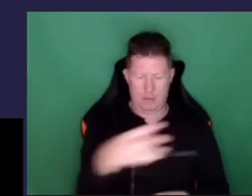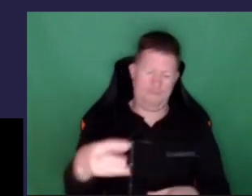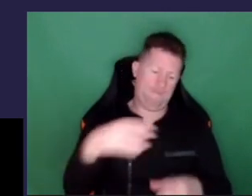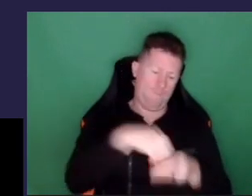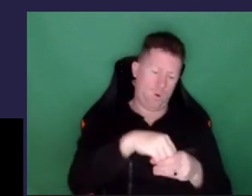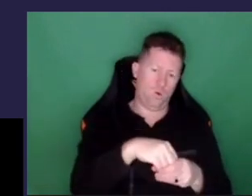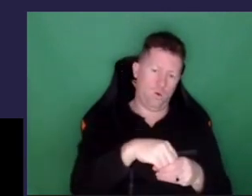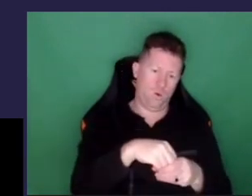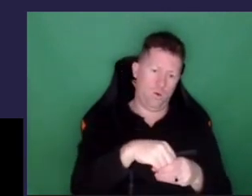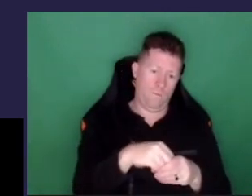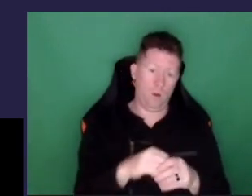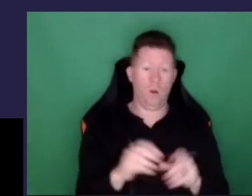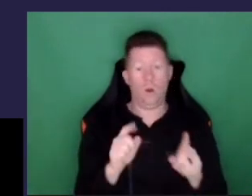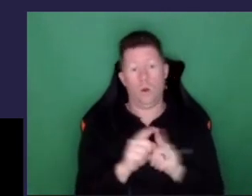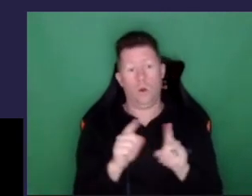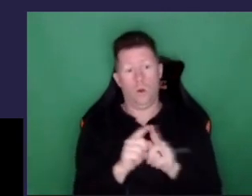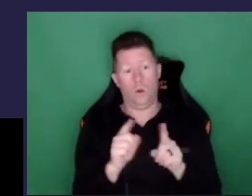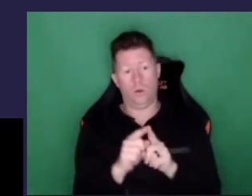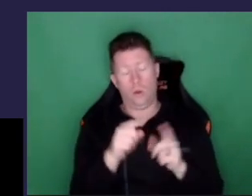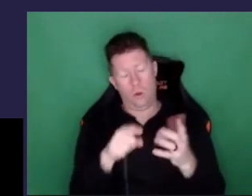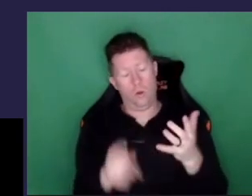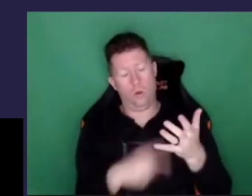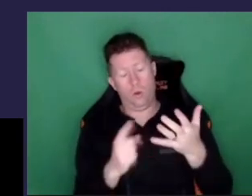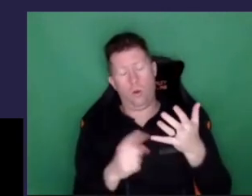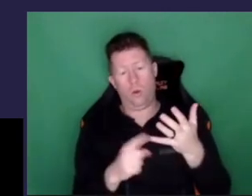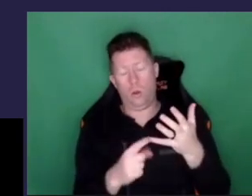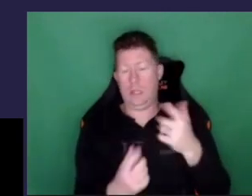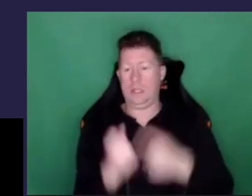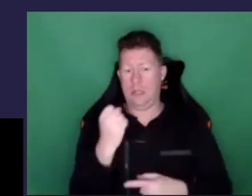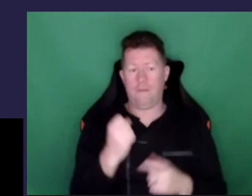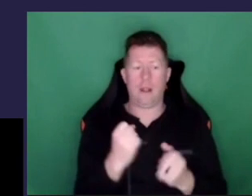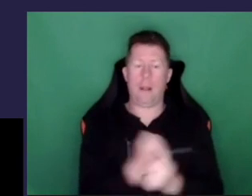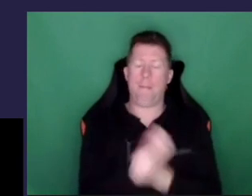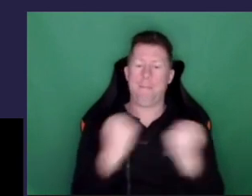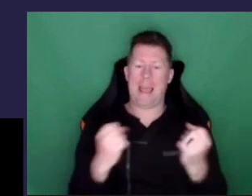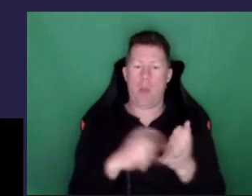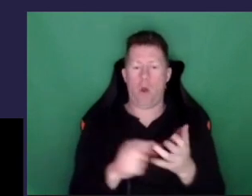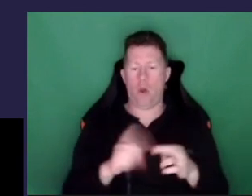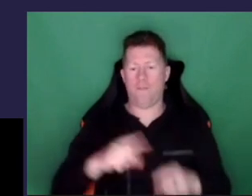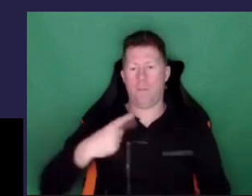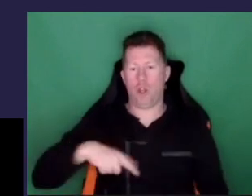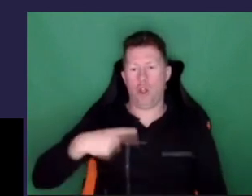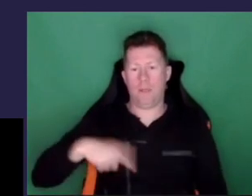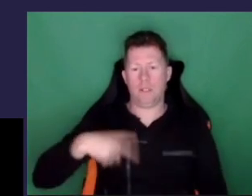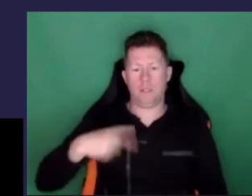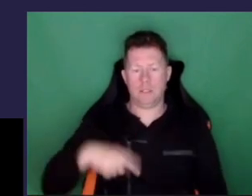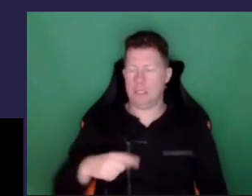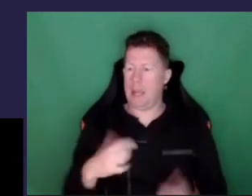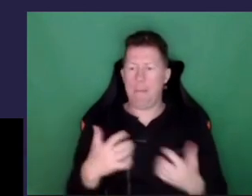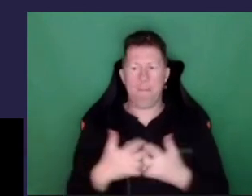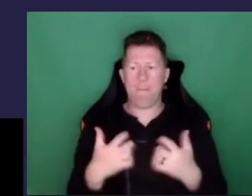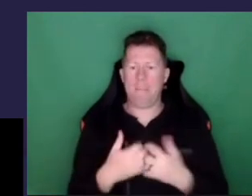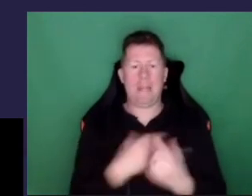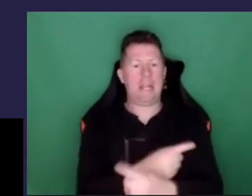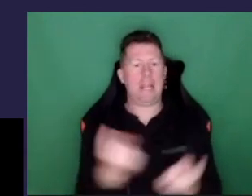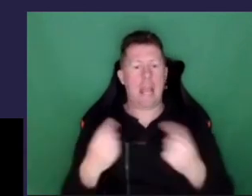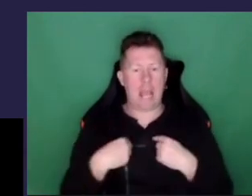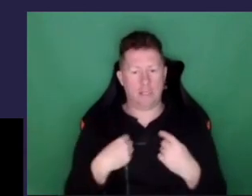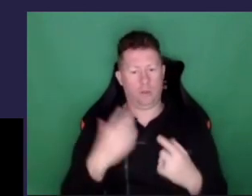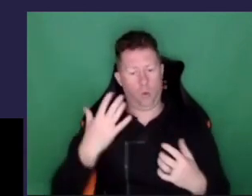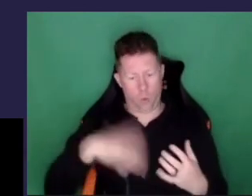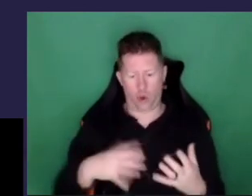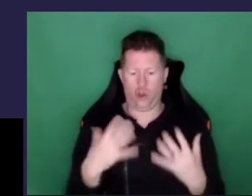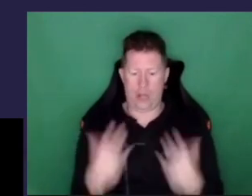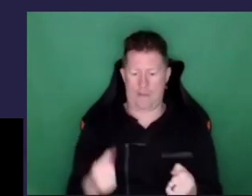And then also this idea of the power of purpose. I believe that this is what people are desperate for in their own lives. And